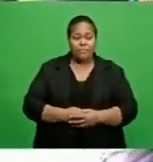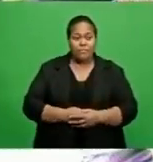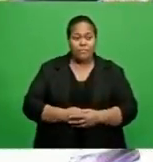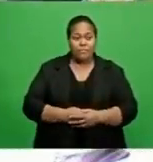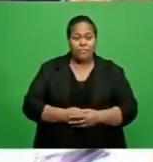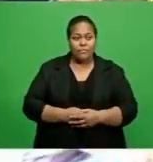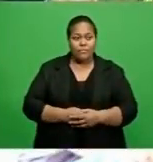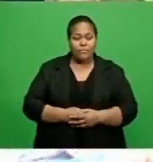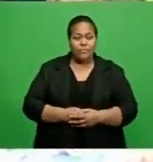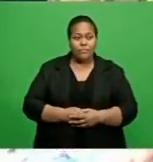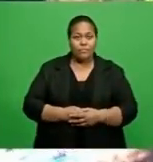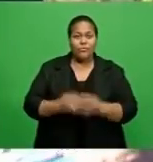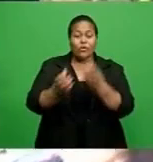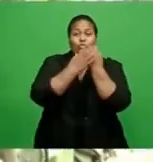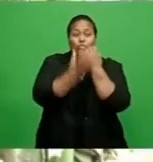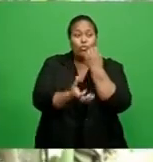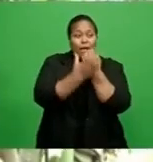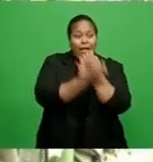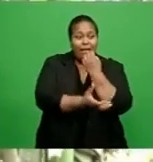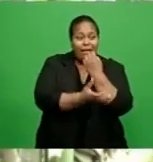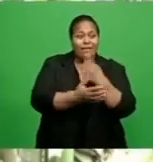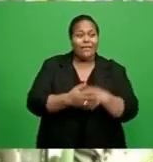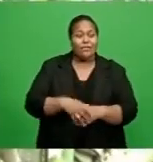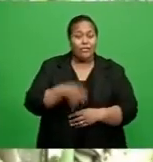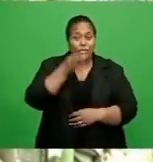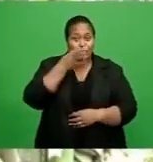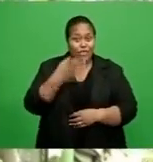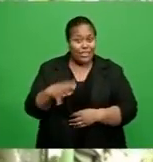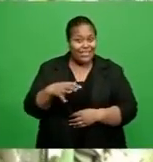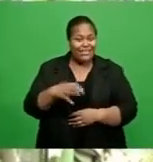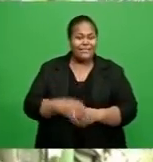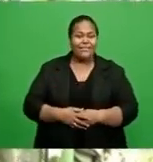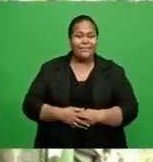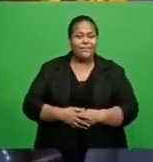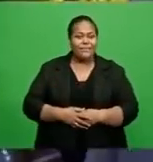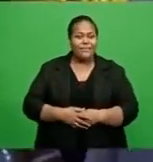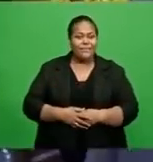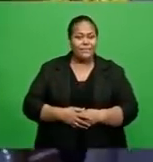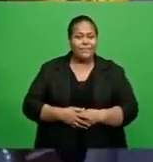duruka, bongo chilies, squash.